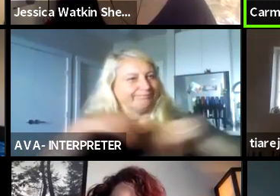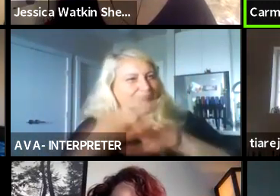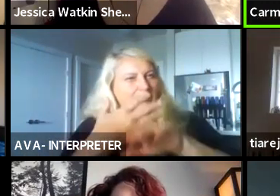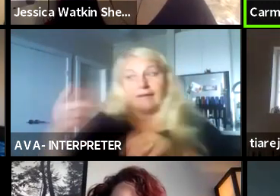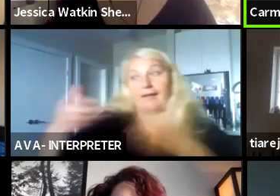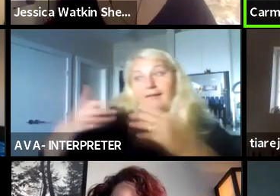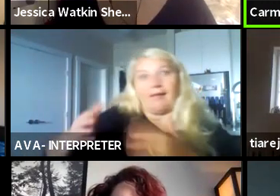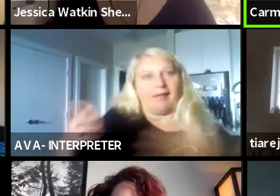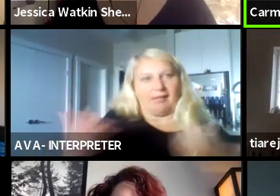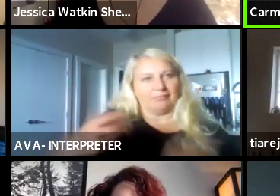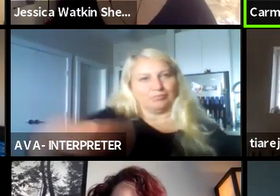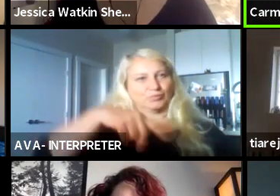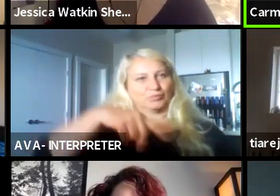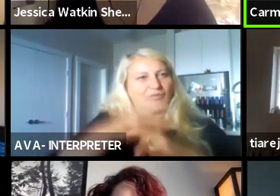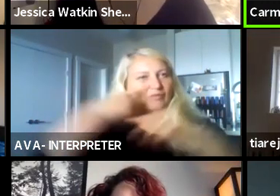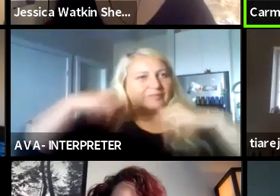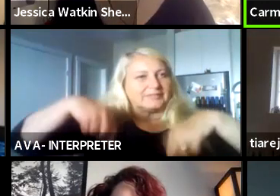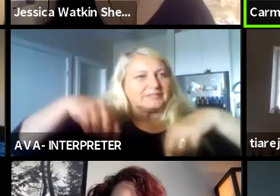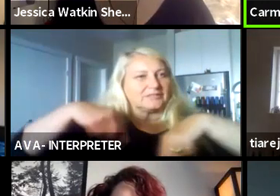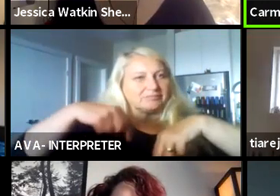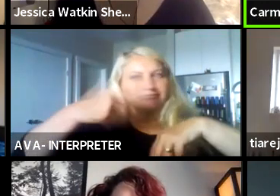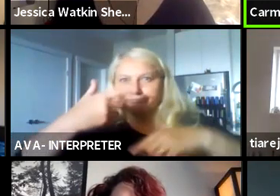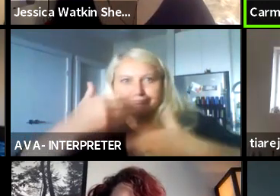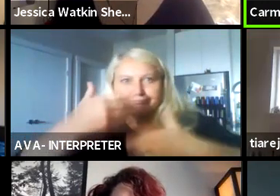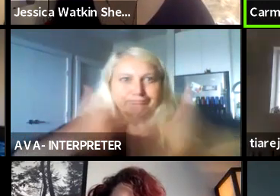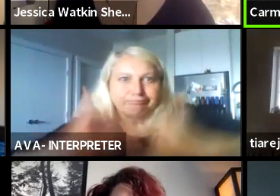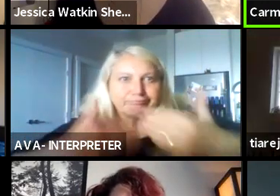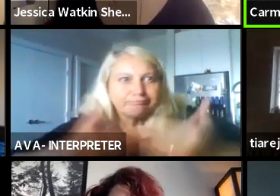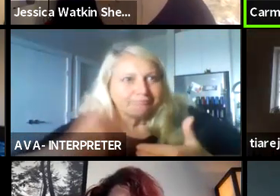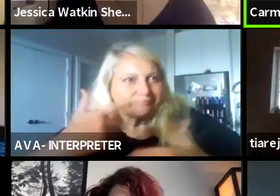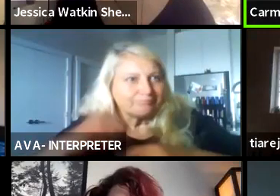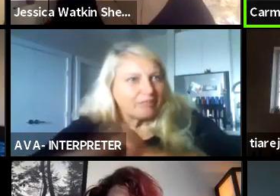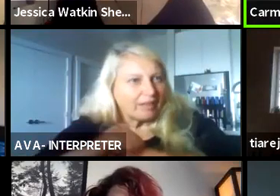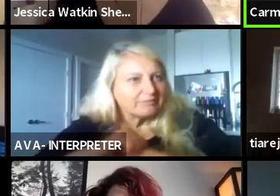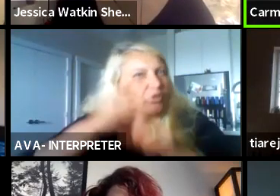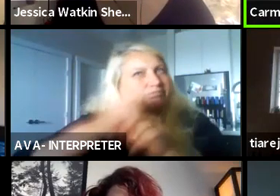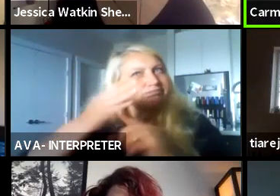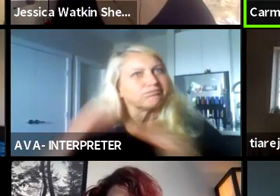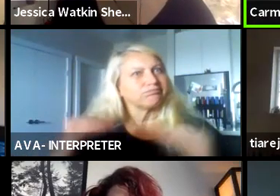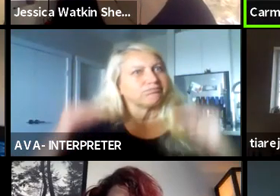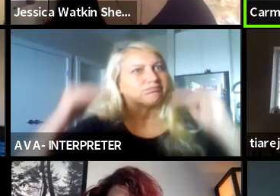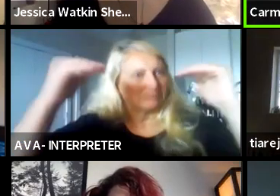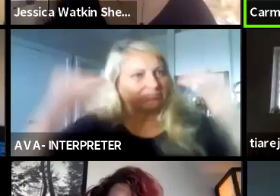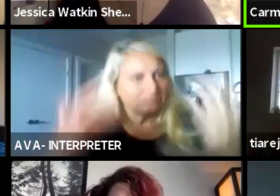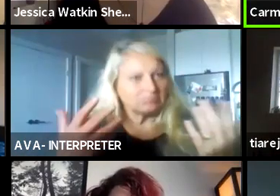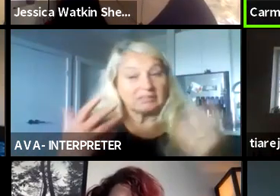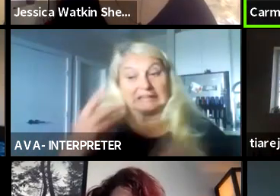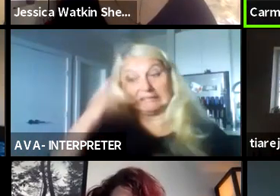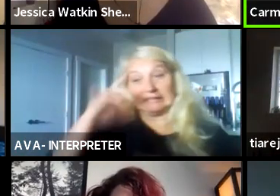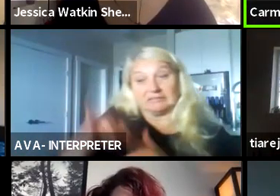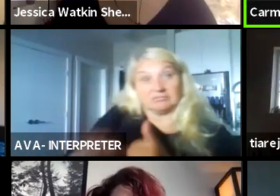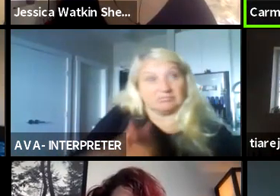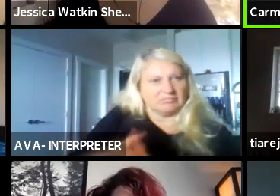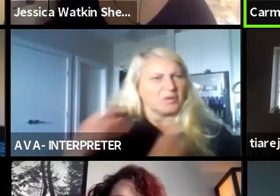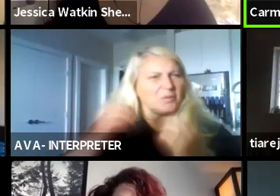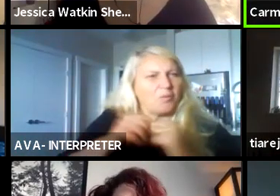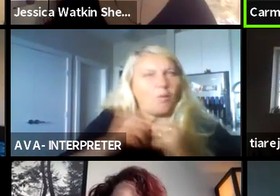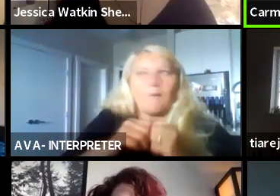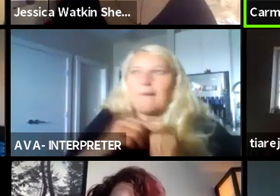And I think it also resonates with a lot of like practices that are common within more like